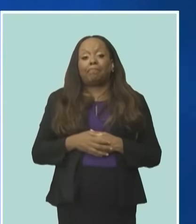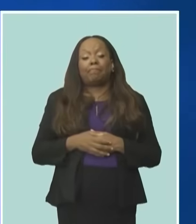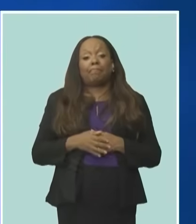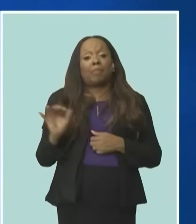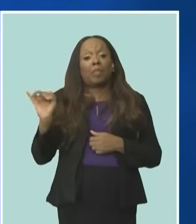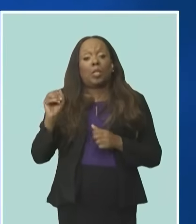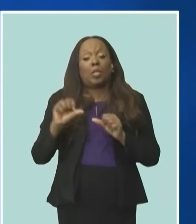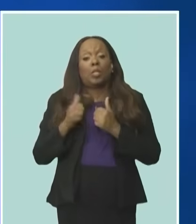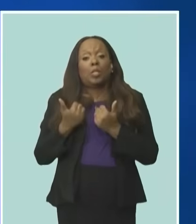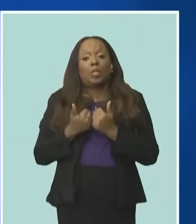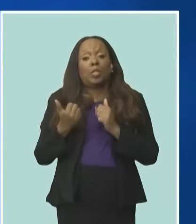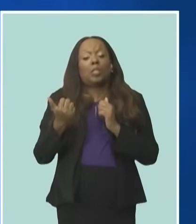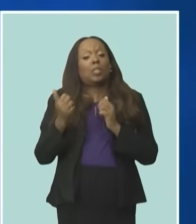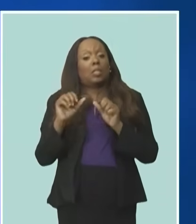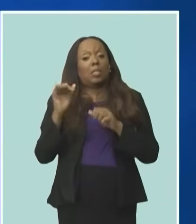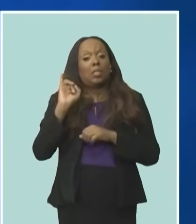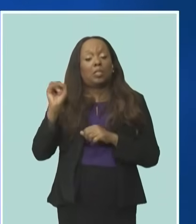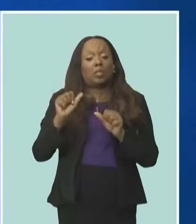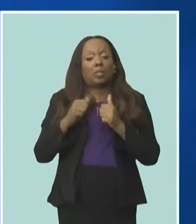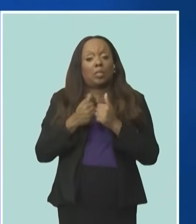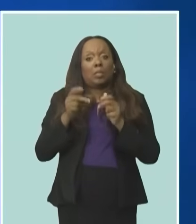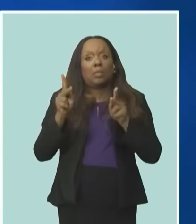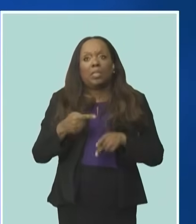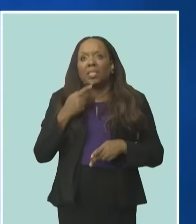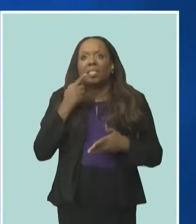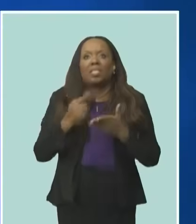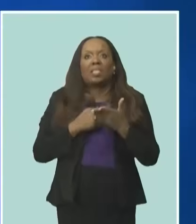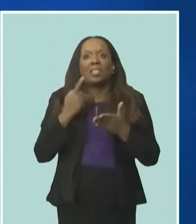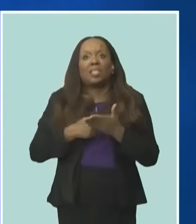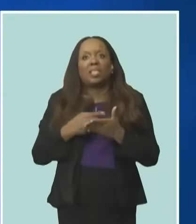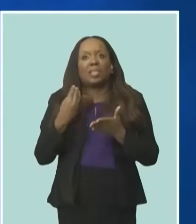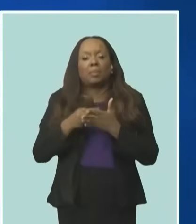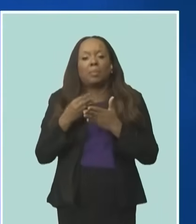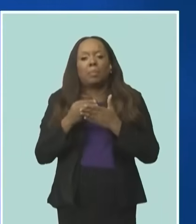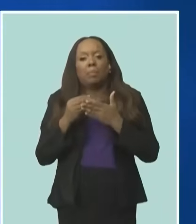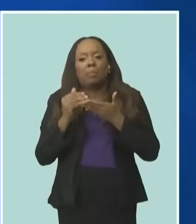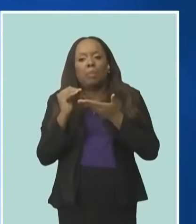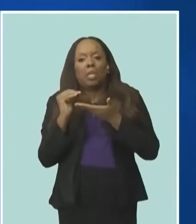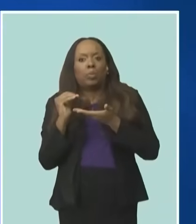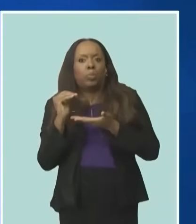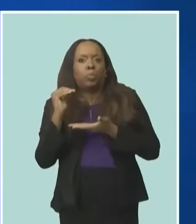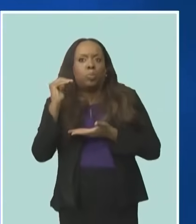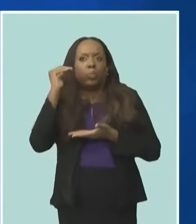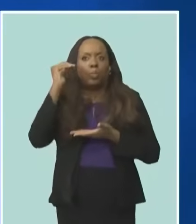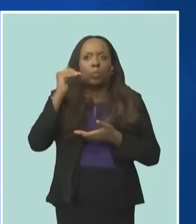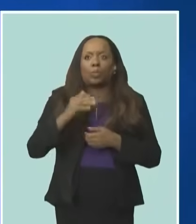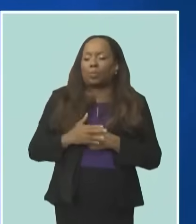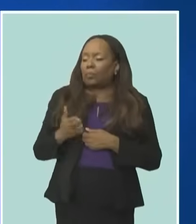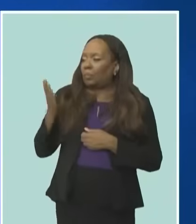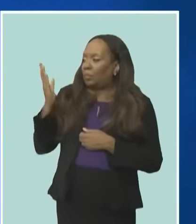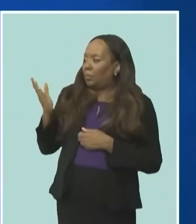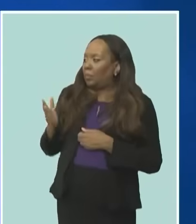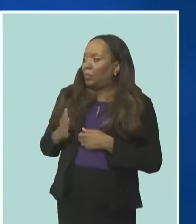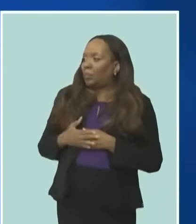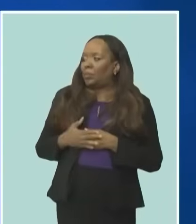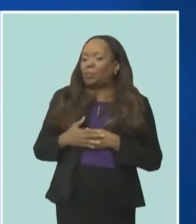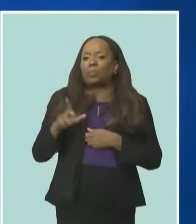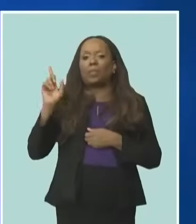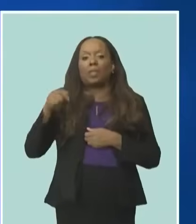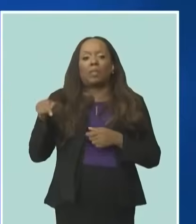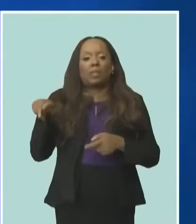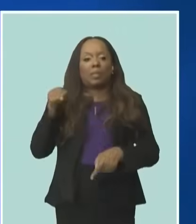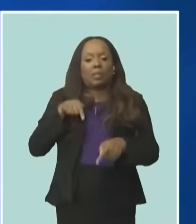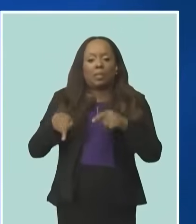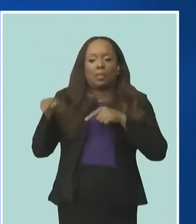personal injury cases are hugely inflated. And as a result, you have to go back to the basic levels